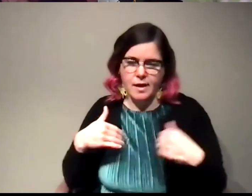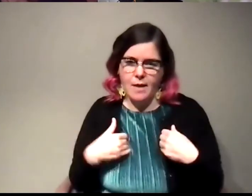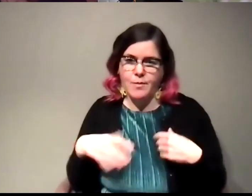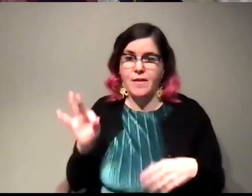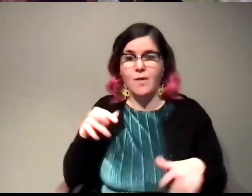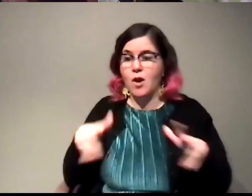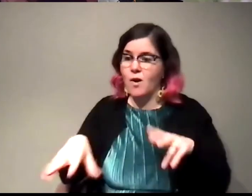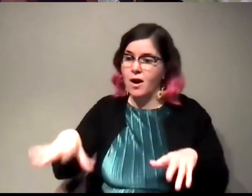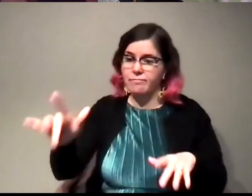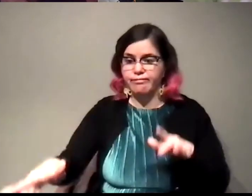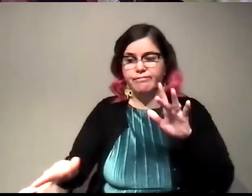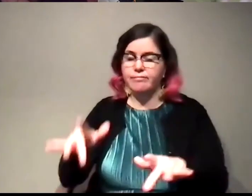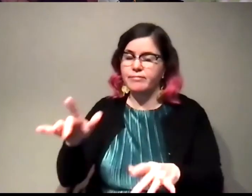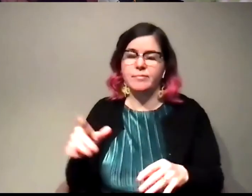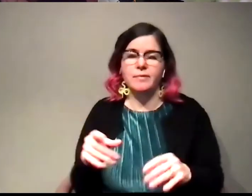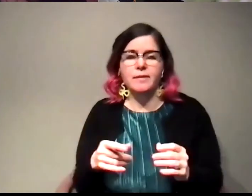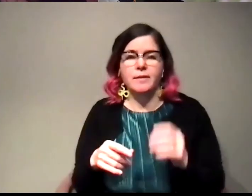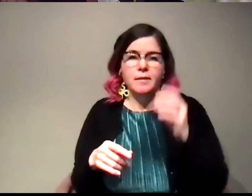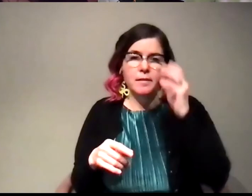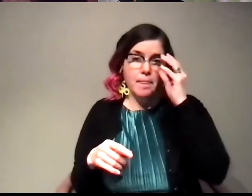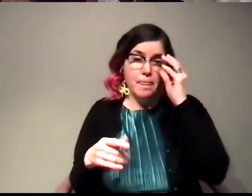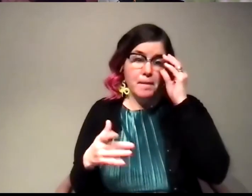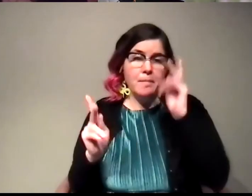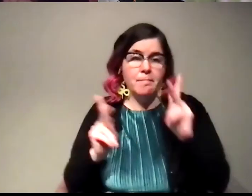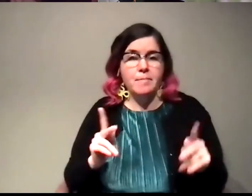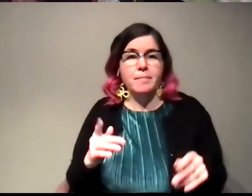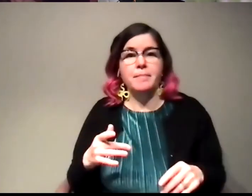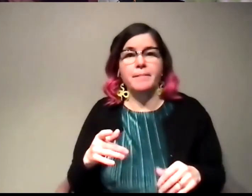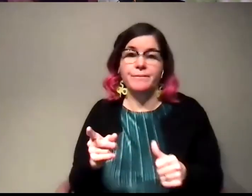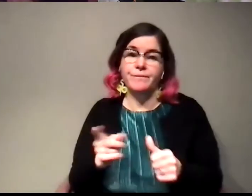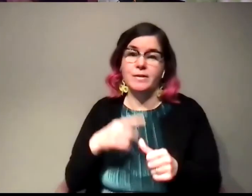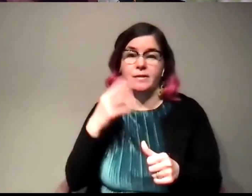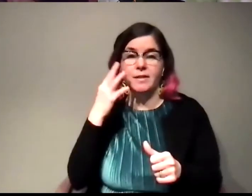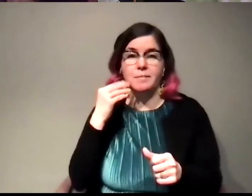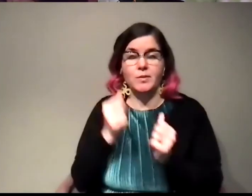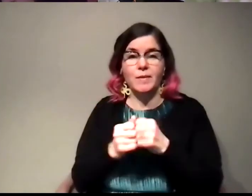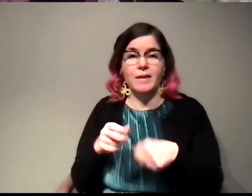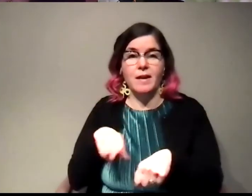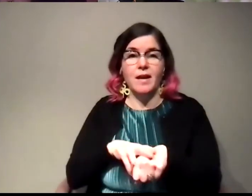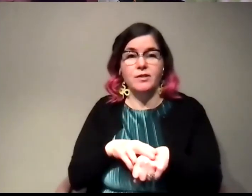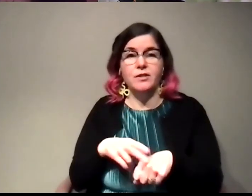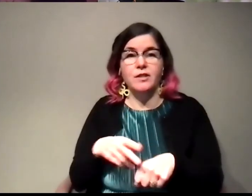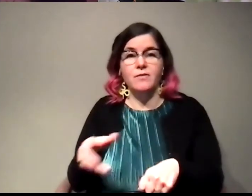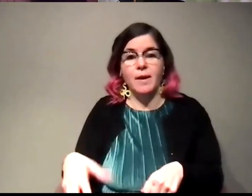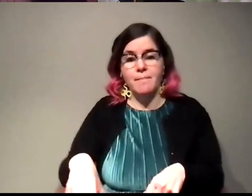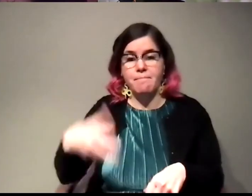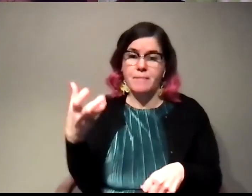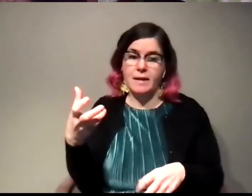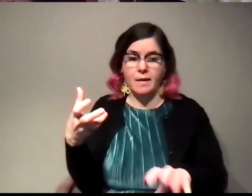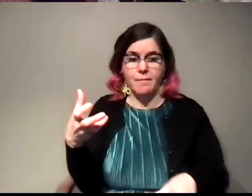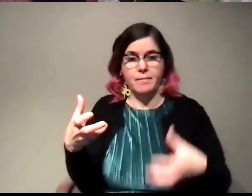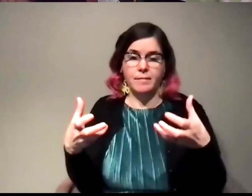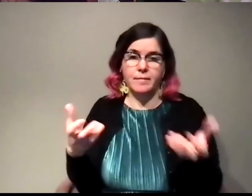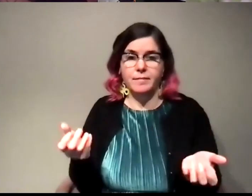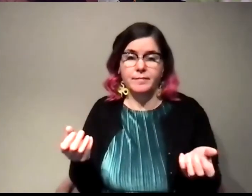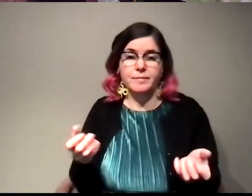and, you know, little expeditions. So a lot of people have had their first experiences with nature by picking stuff up, you know, like